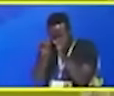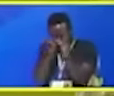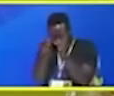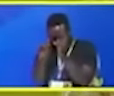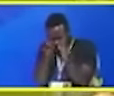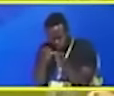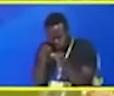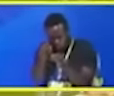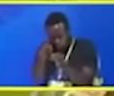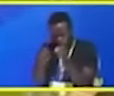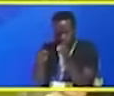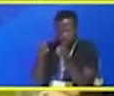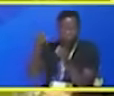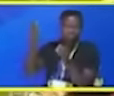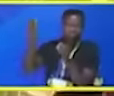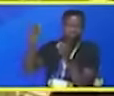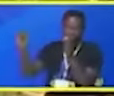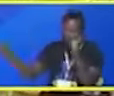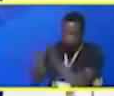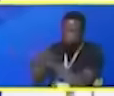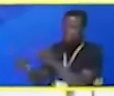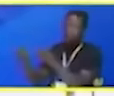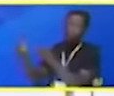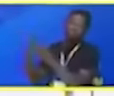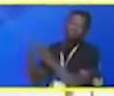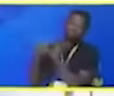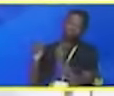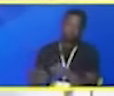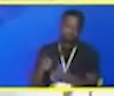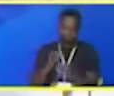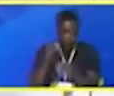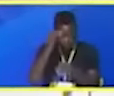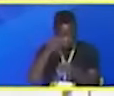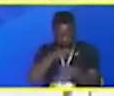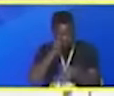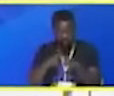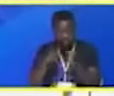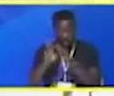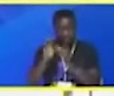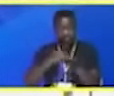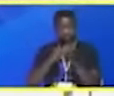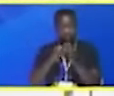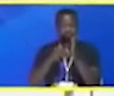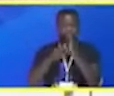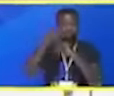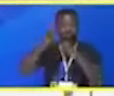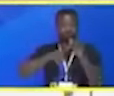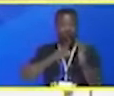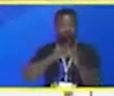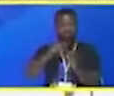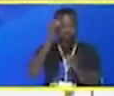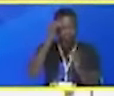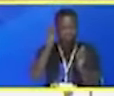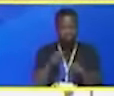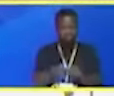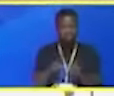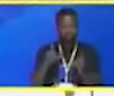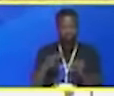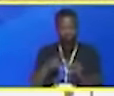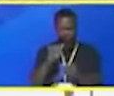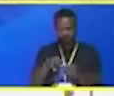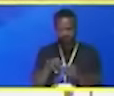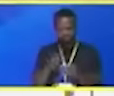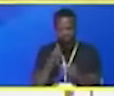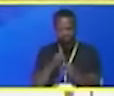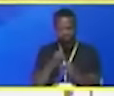his character. When you know the nature of God, you will know what God cannot do. And this is one of